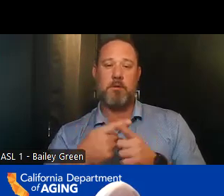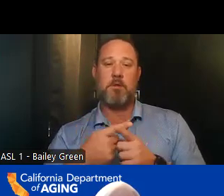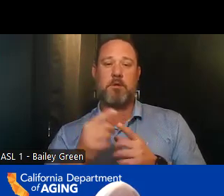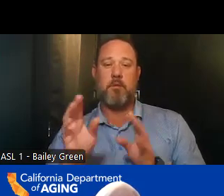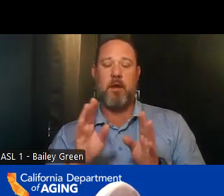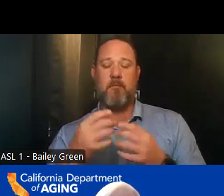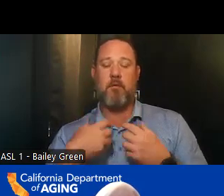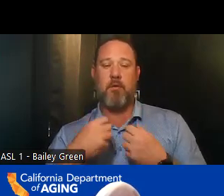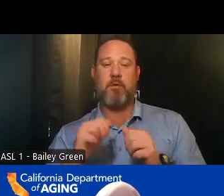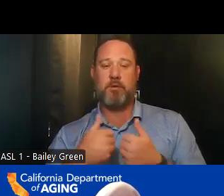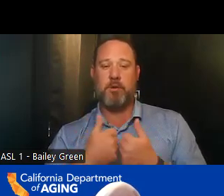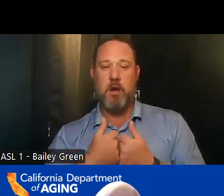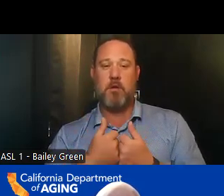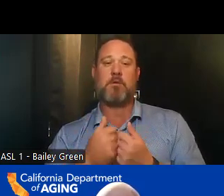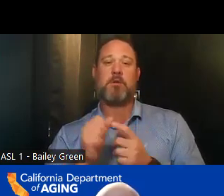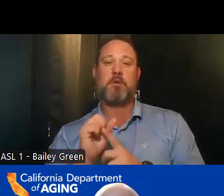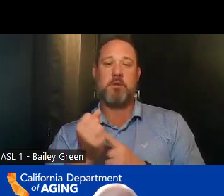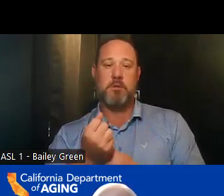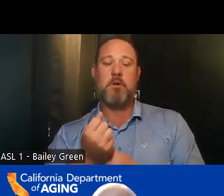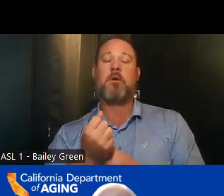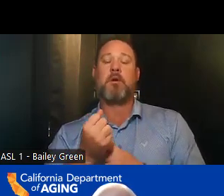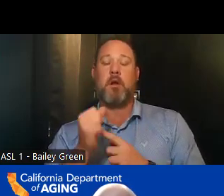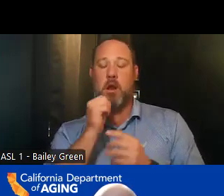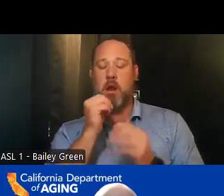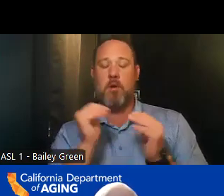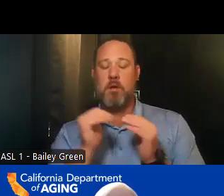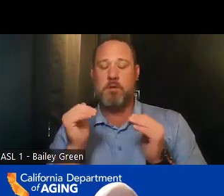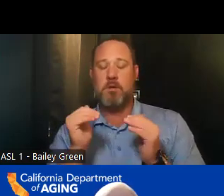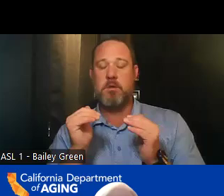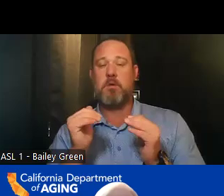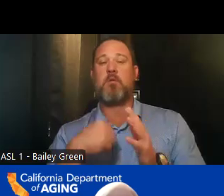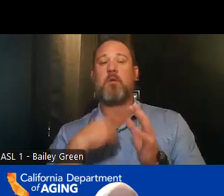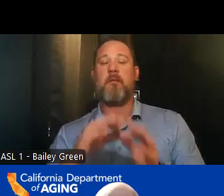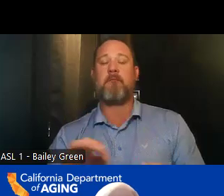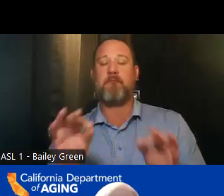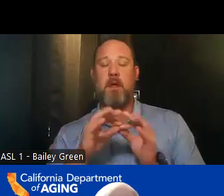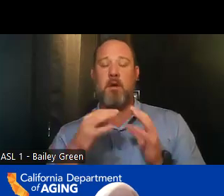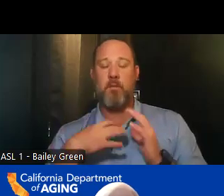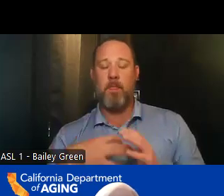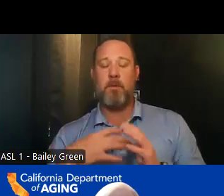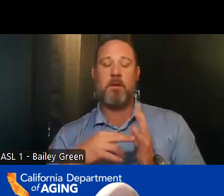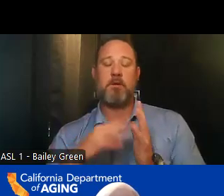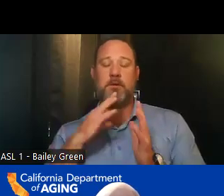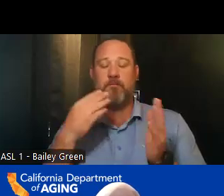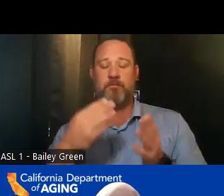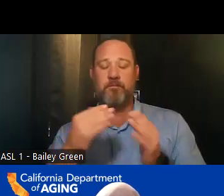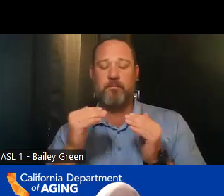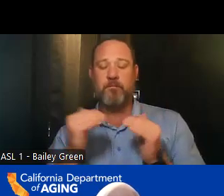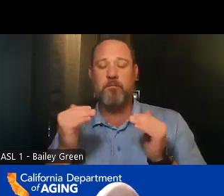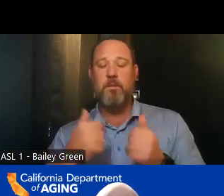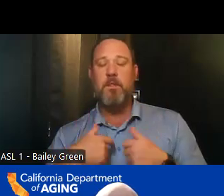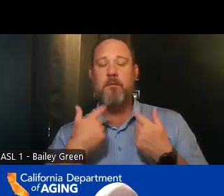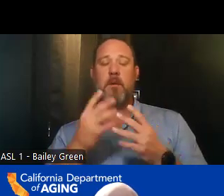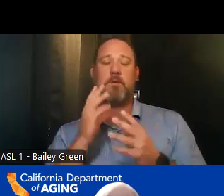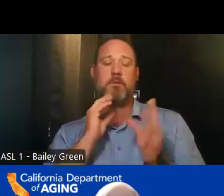health challenges, chronic conditions, and structural inequities. We deeply value the committee's intentional focus on equity, lived experience,